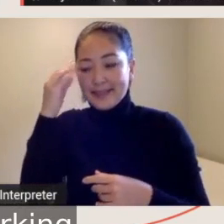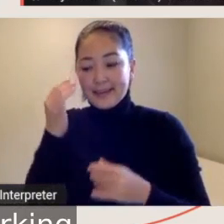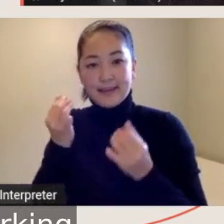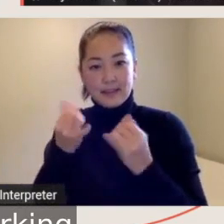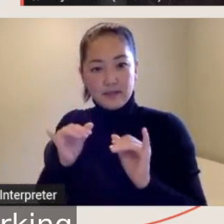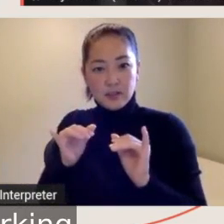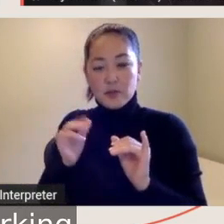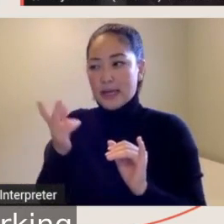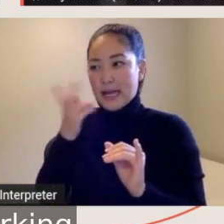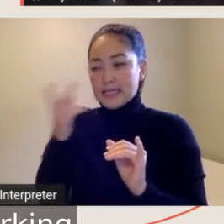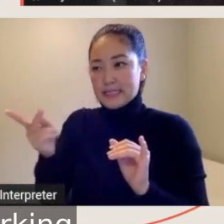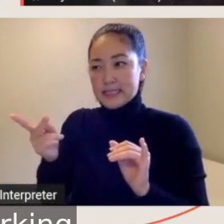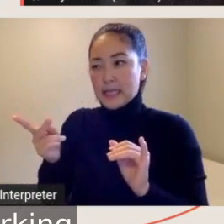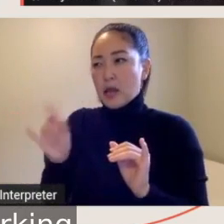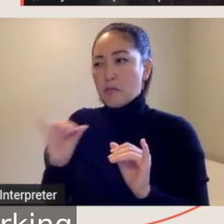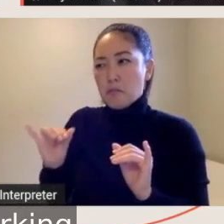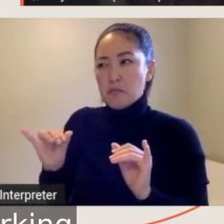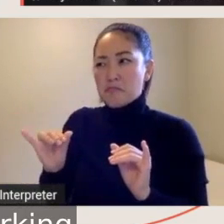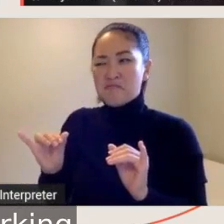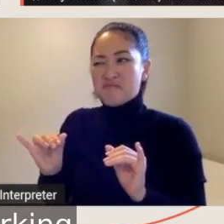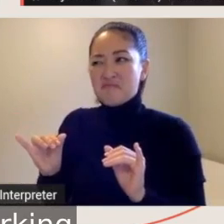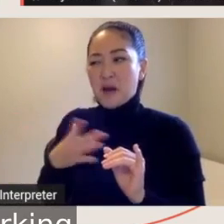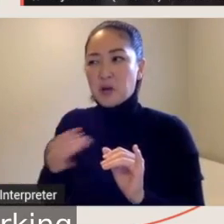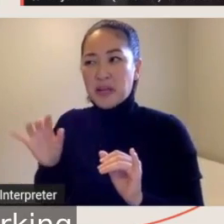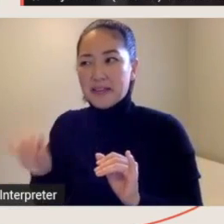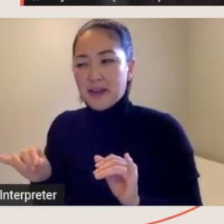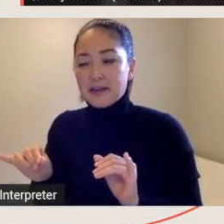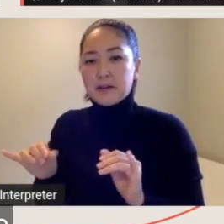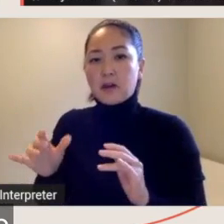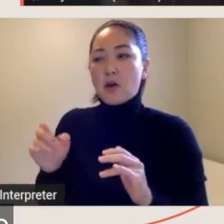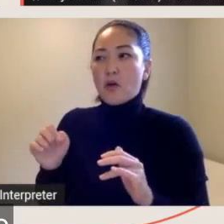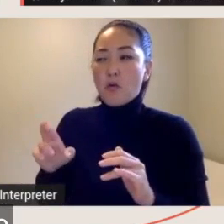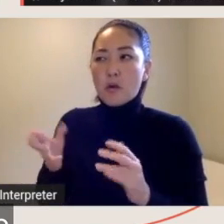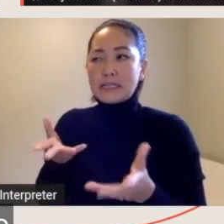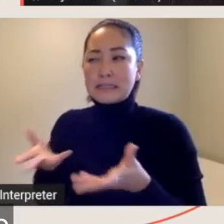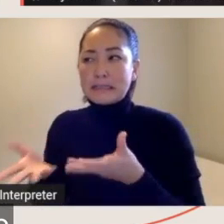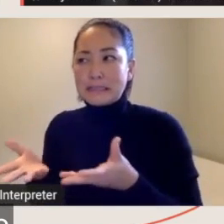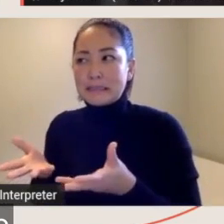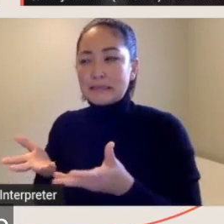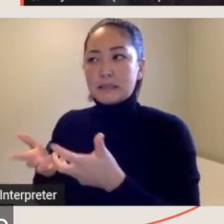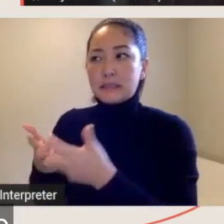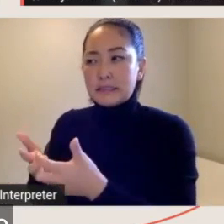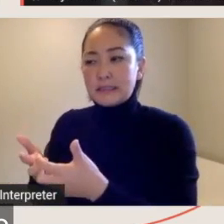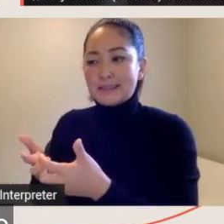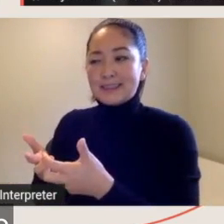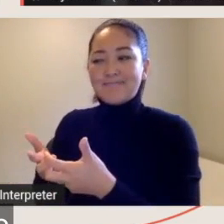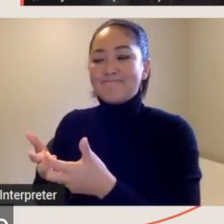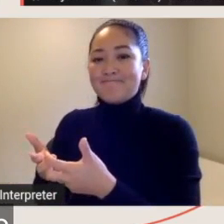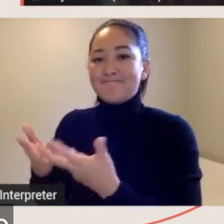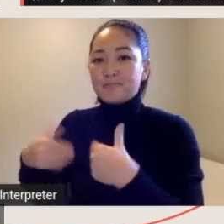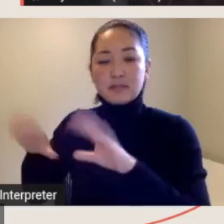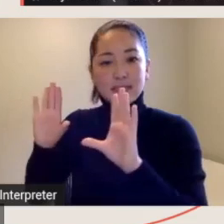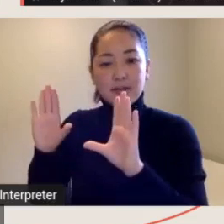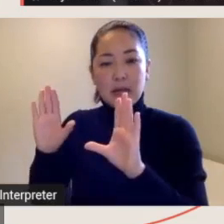see what was not working and to try to make it work. And then eventually she had to give up in a